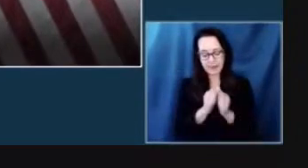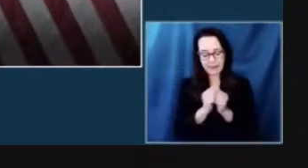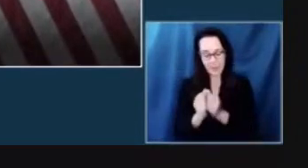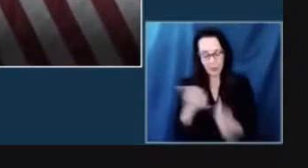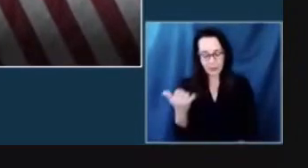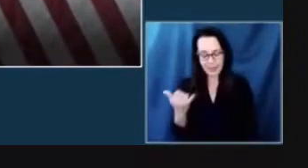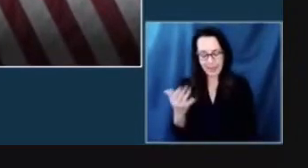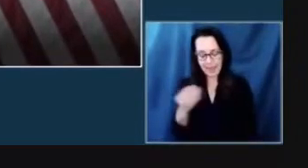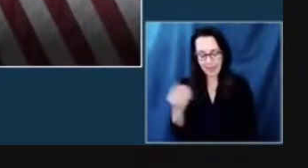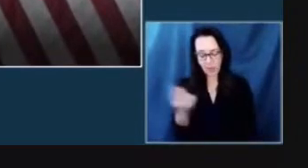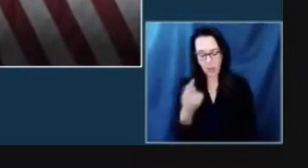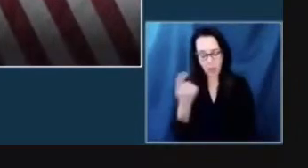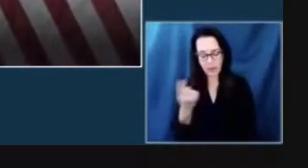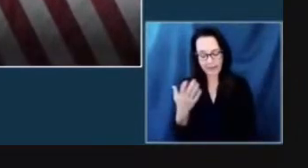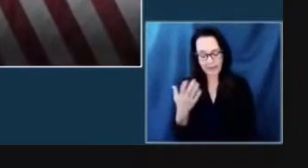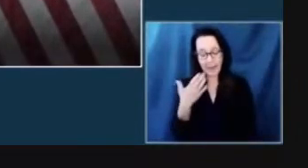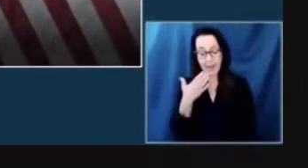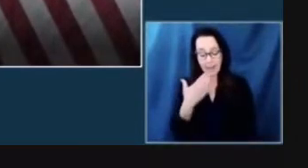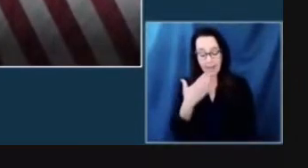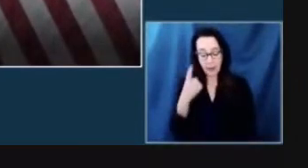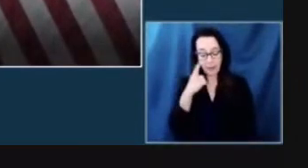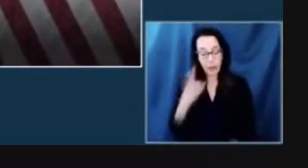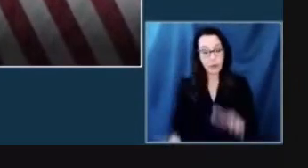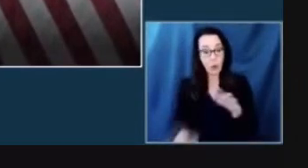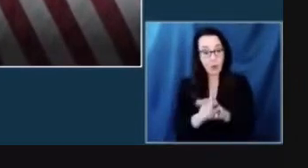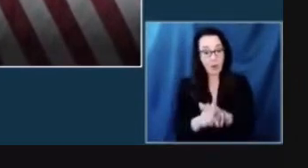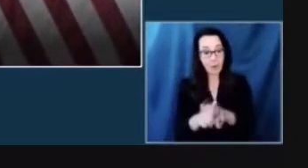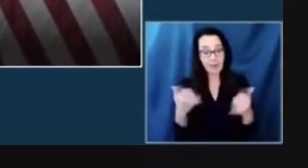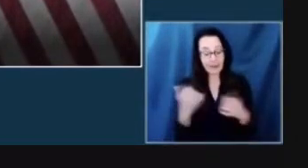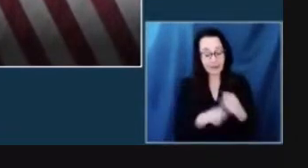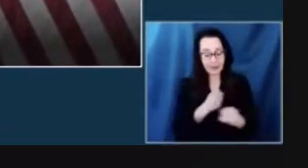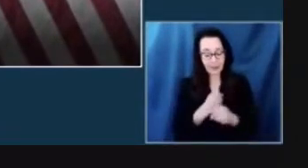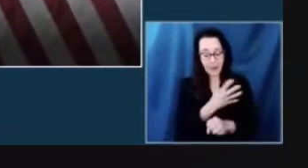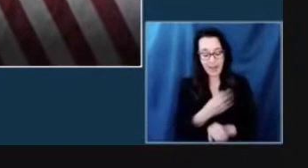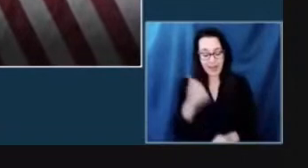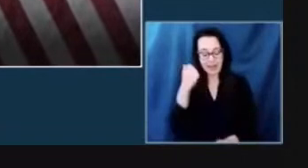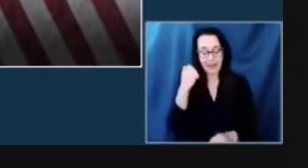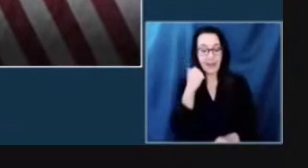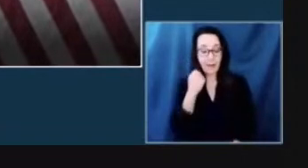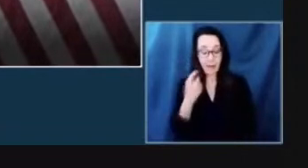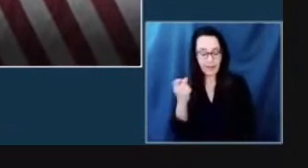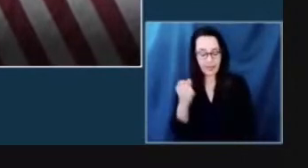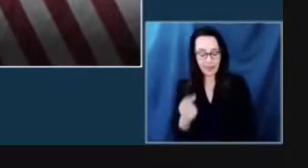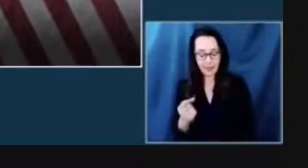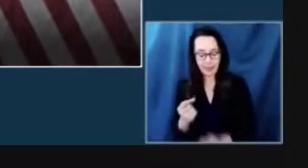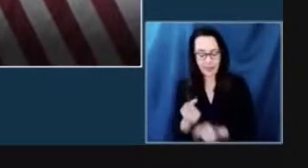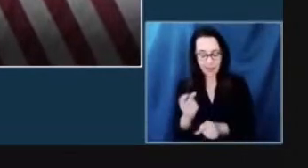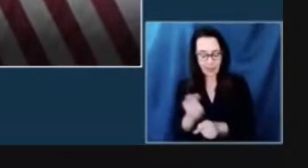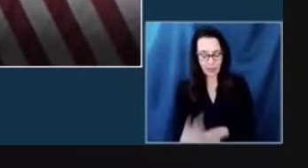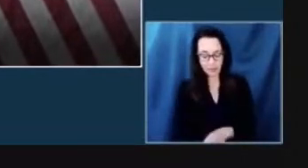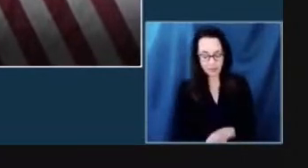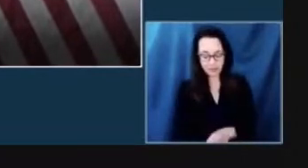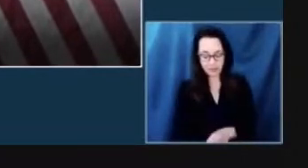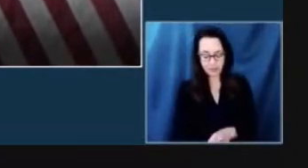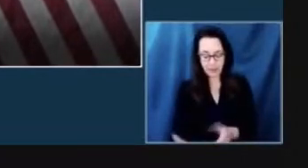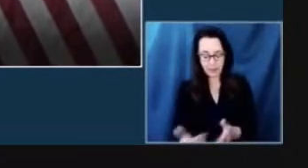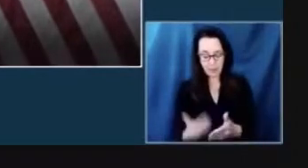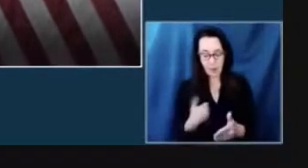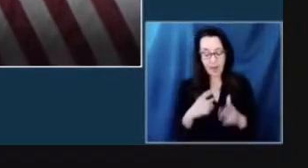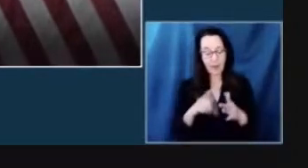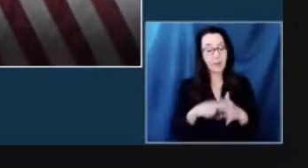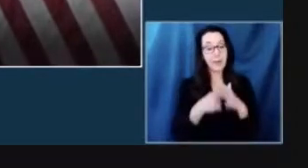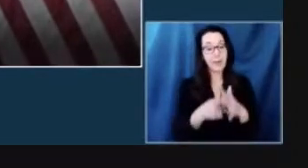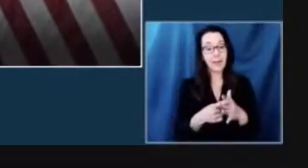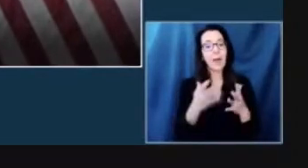to everyone, thank you for showing up this year and every year. Before I begin, let me say a few words about the situation